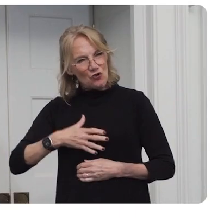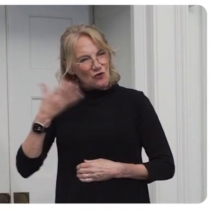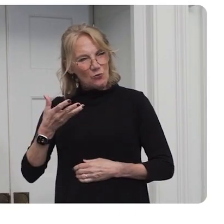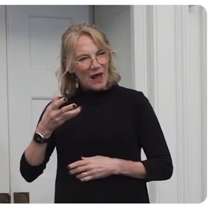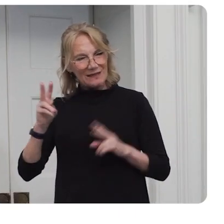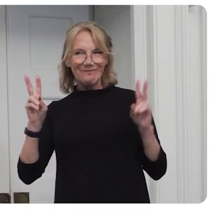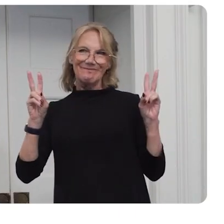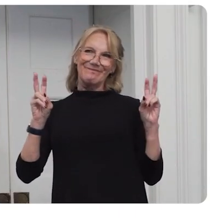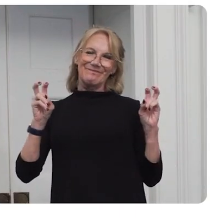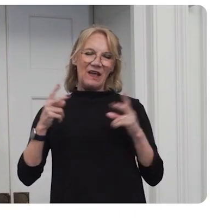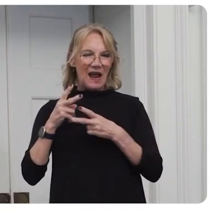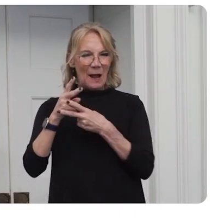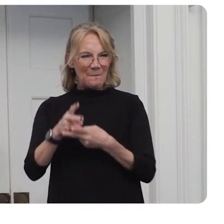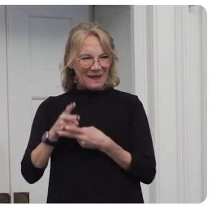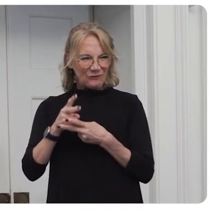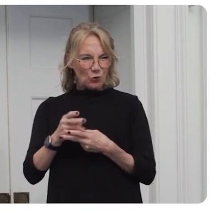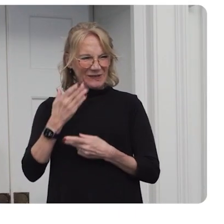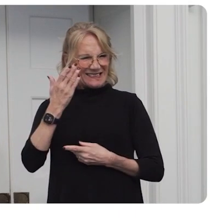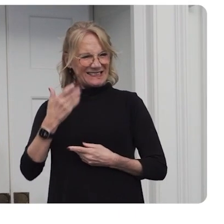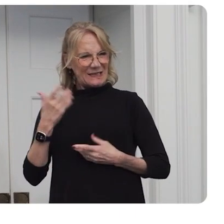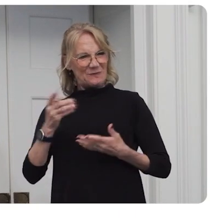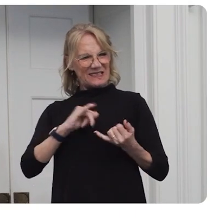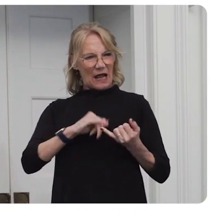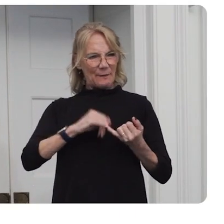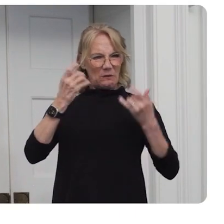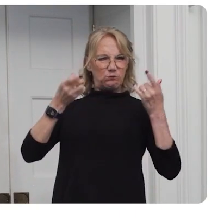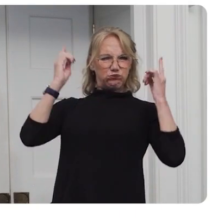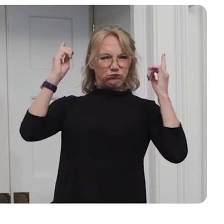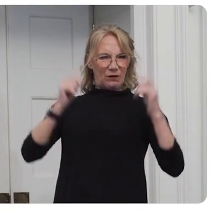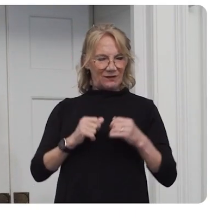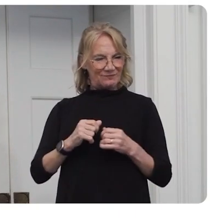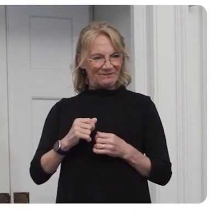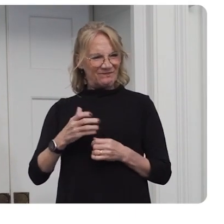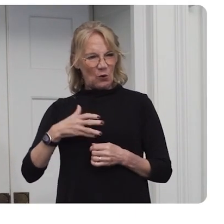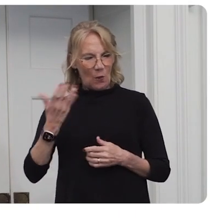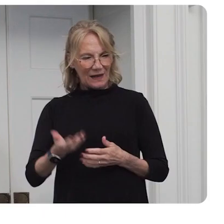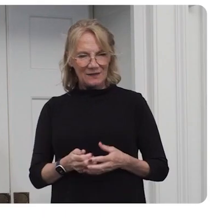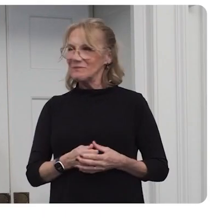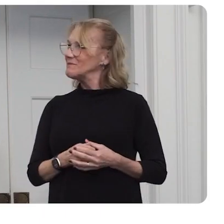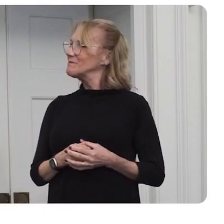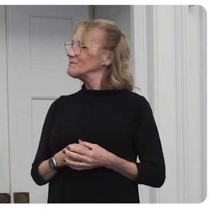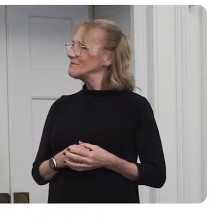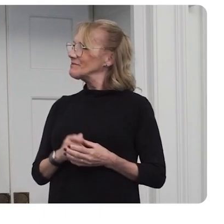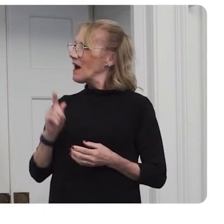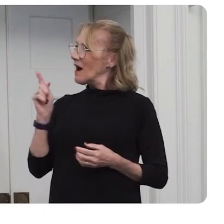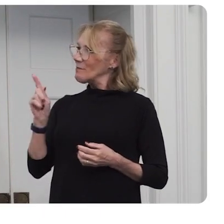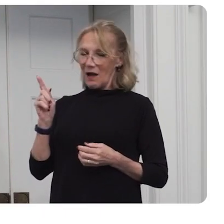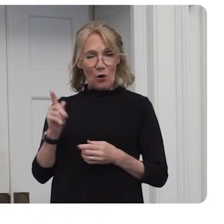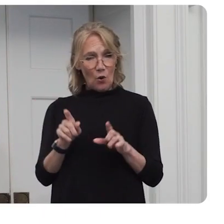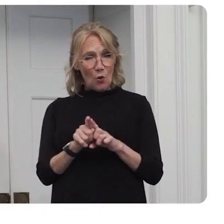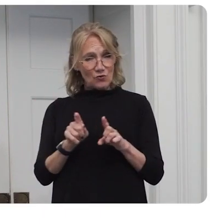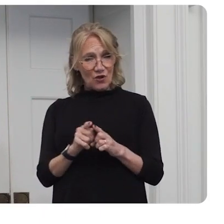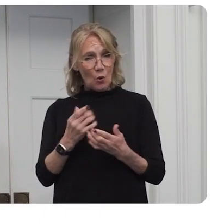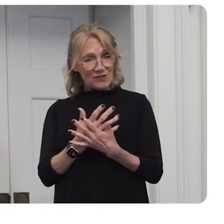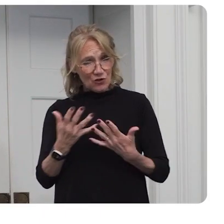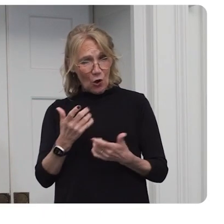mentor, and I can really see now, because it's quite a hierarchical term. So I'm wondering, there's a lot of humor